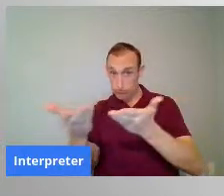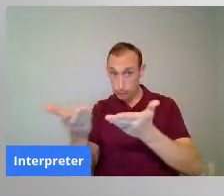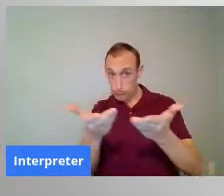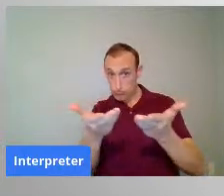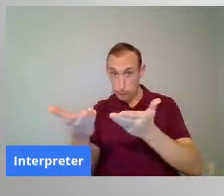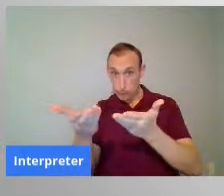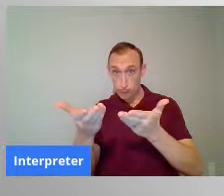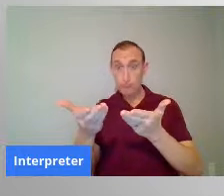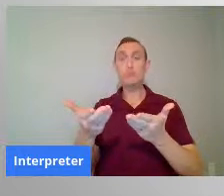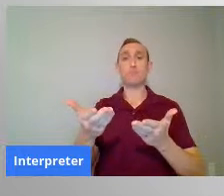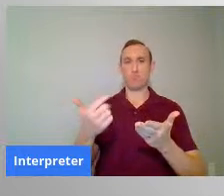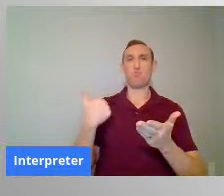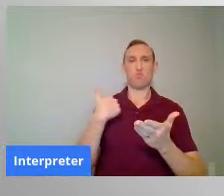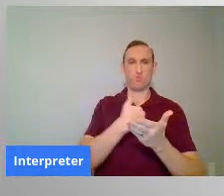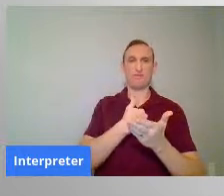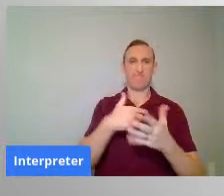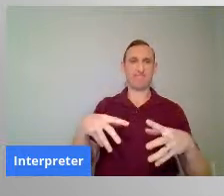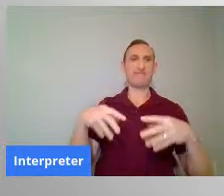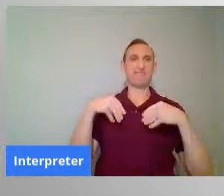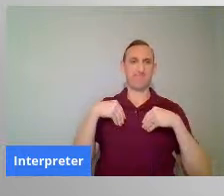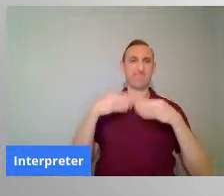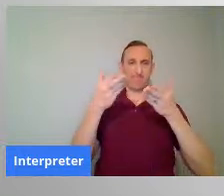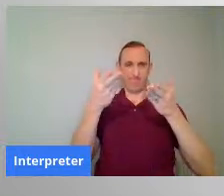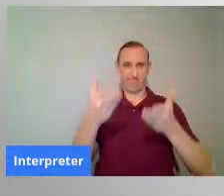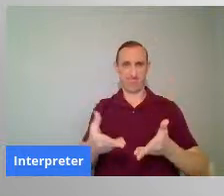I move that we adopt the agenda as presented.